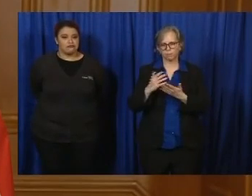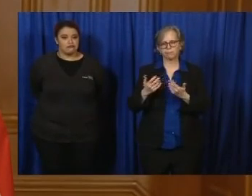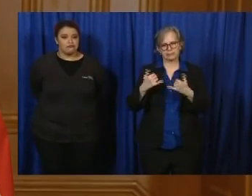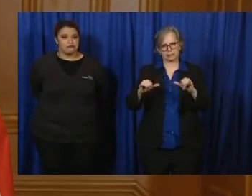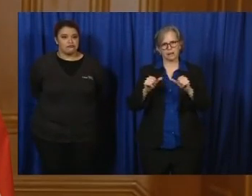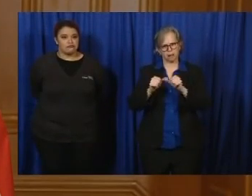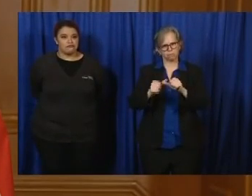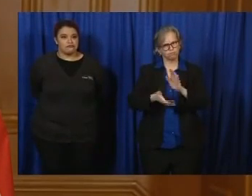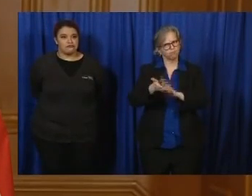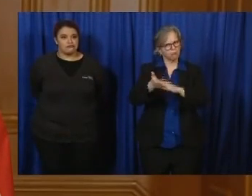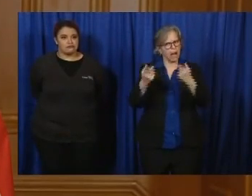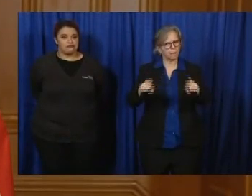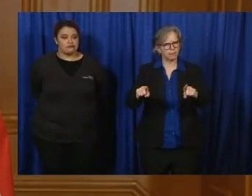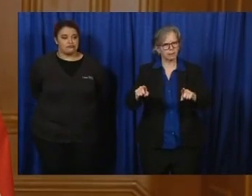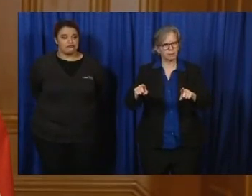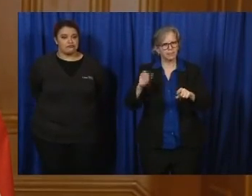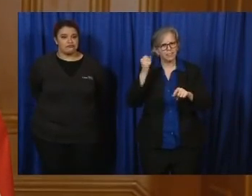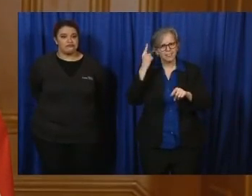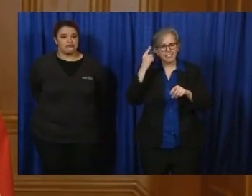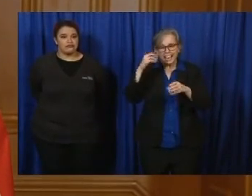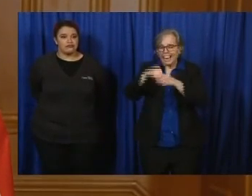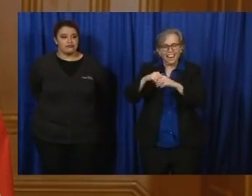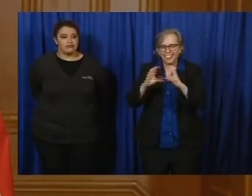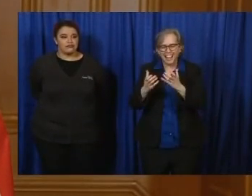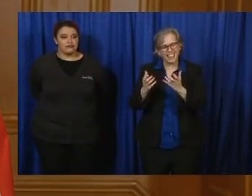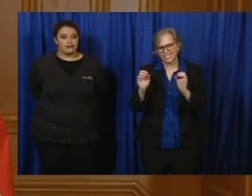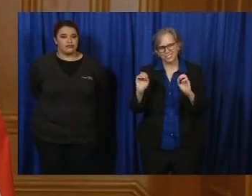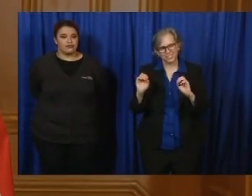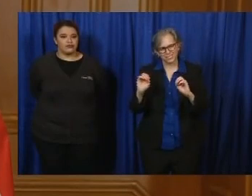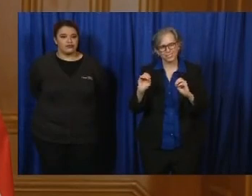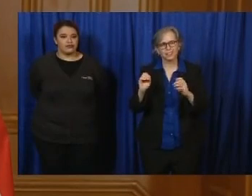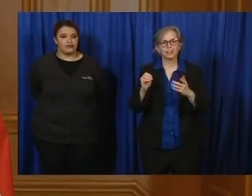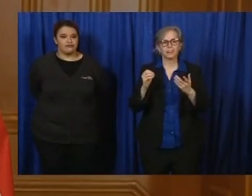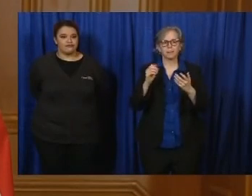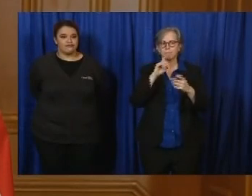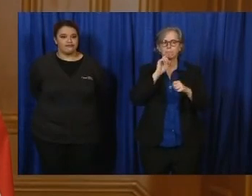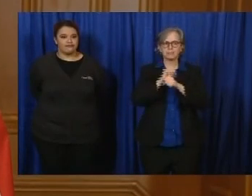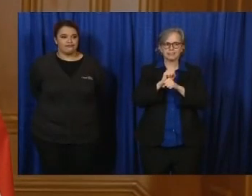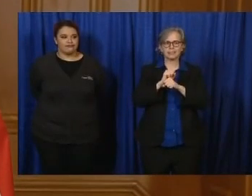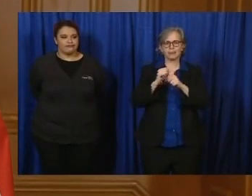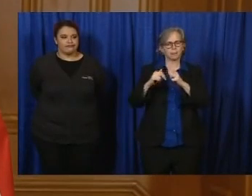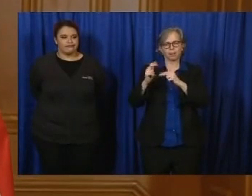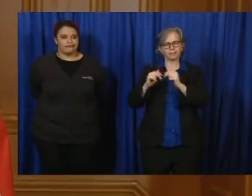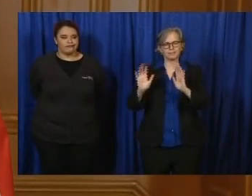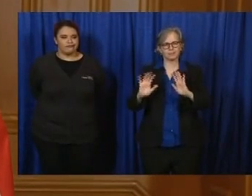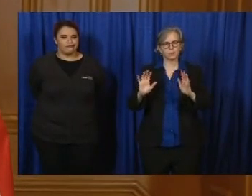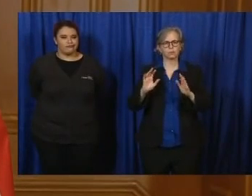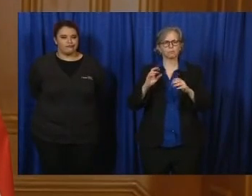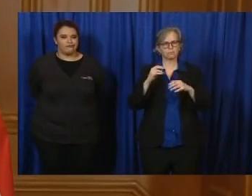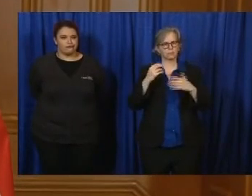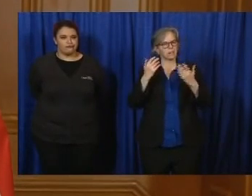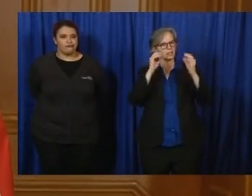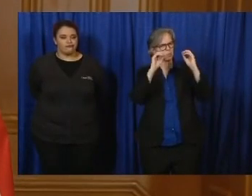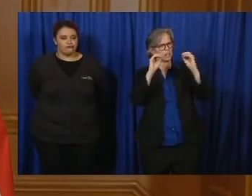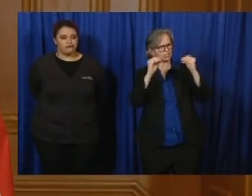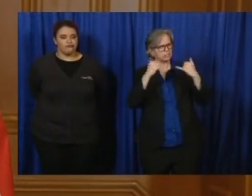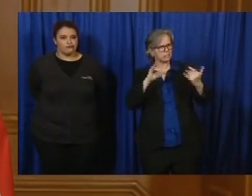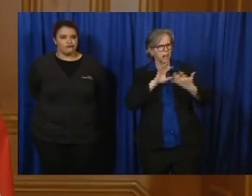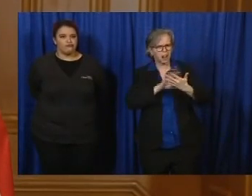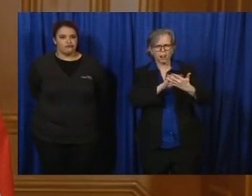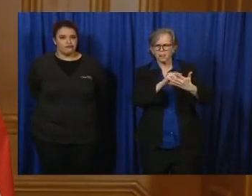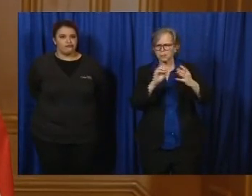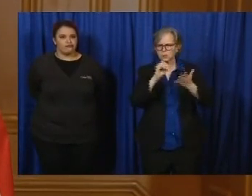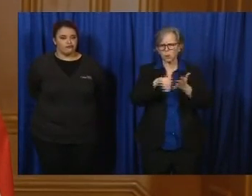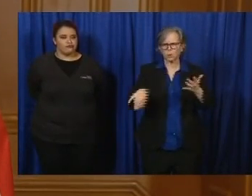It's not continuing in the classroom in the physical building, but is continuing. And one of the heartening things that I